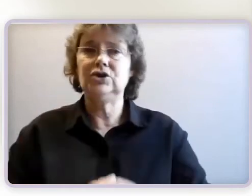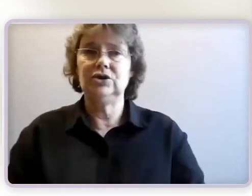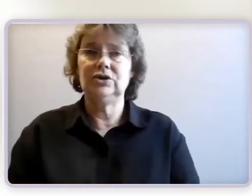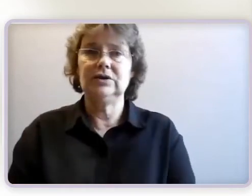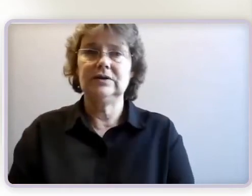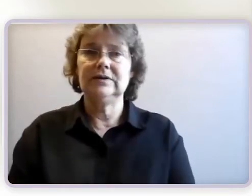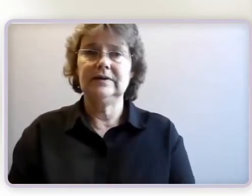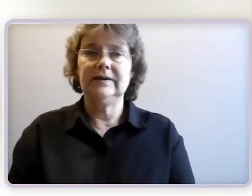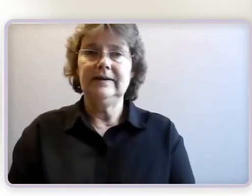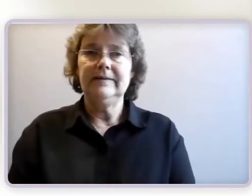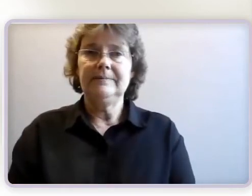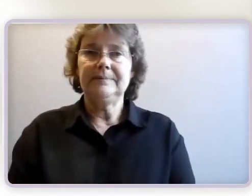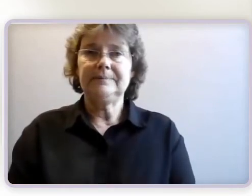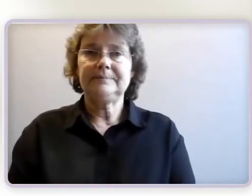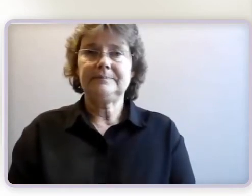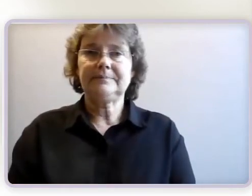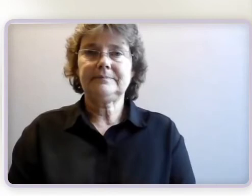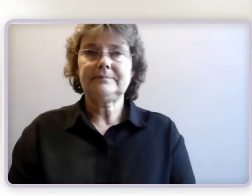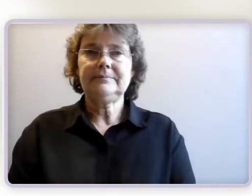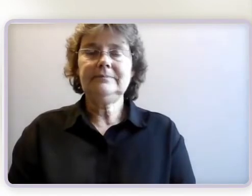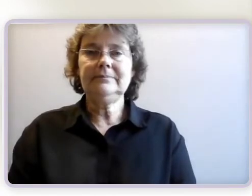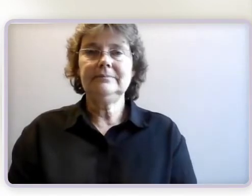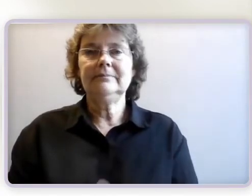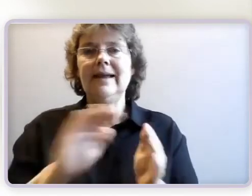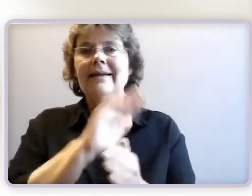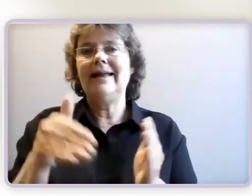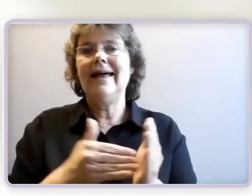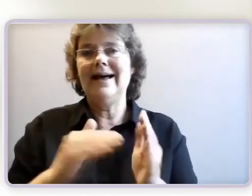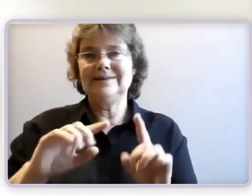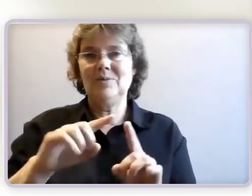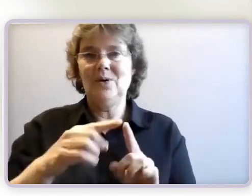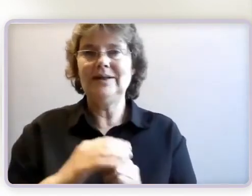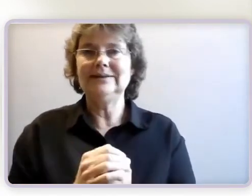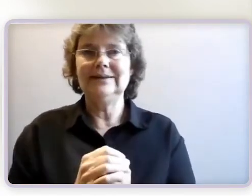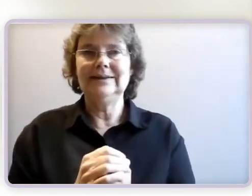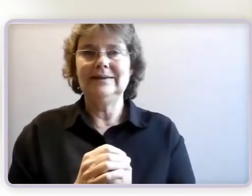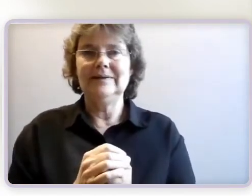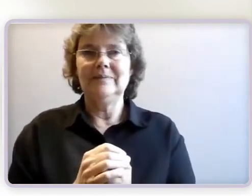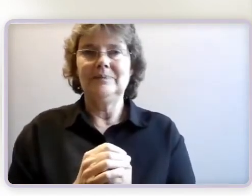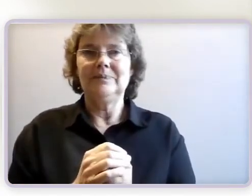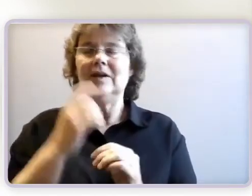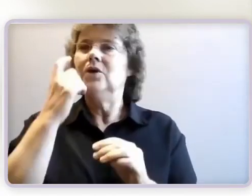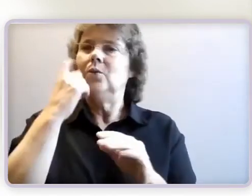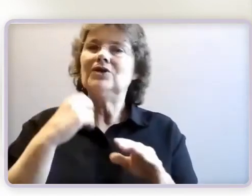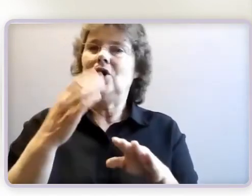And as it says on this, the last point on this slide, we try to operate with that idea that there is no wrong door.